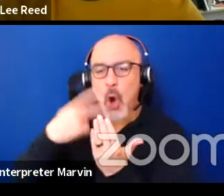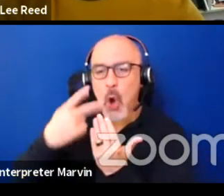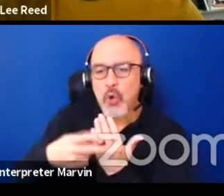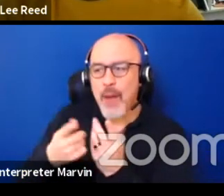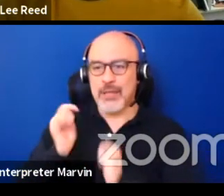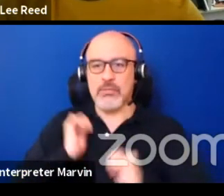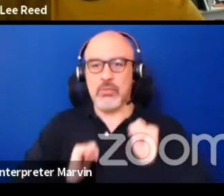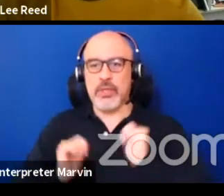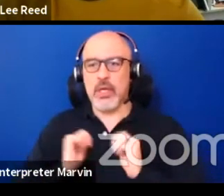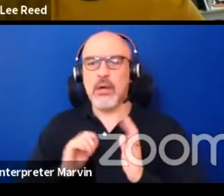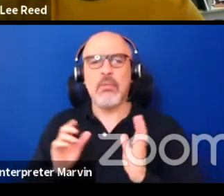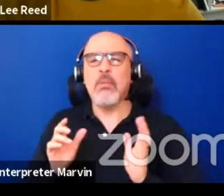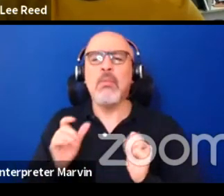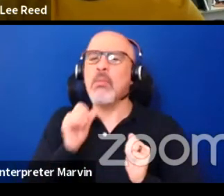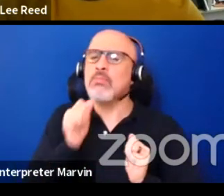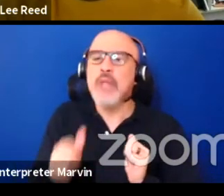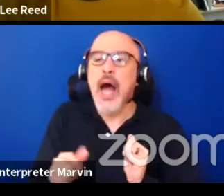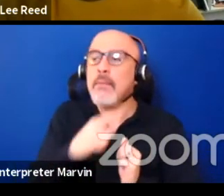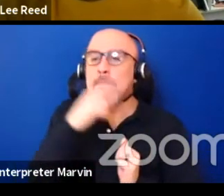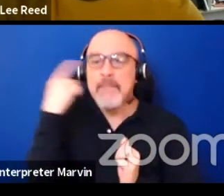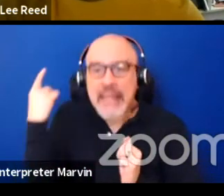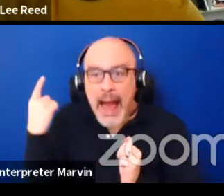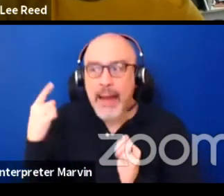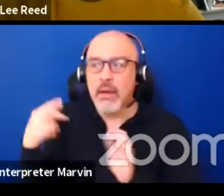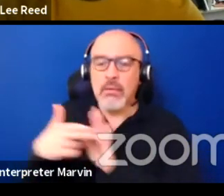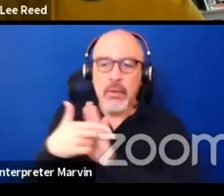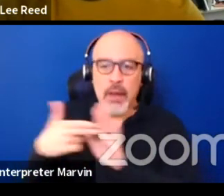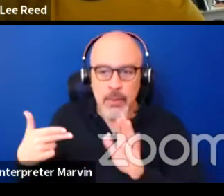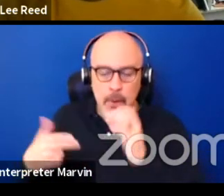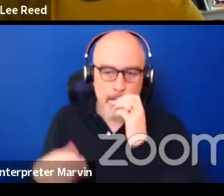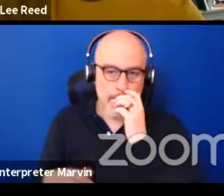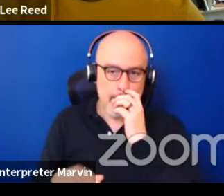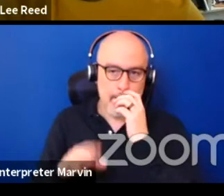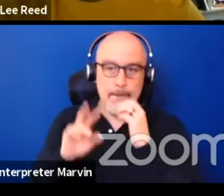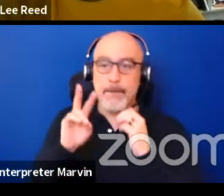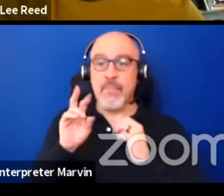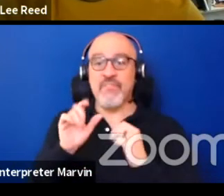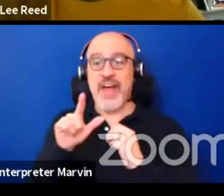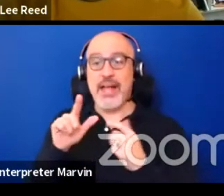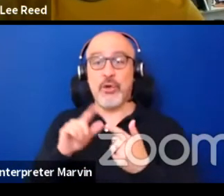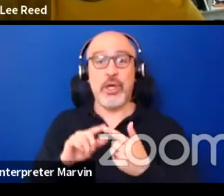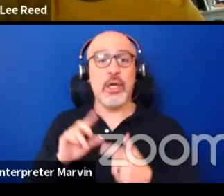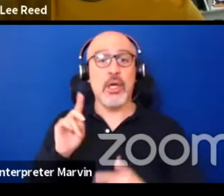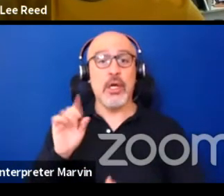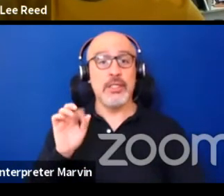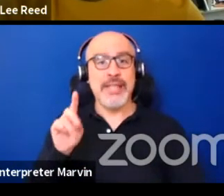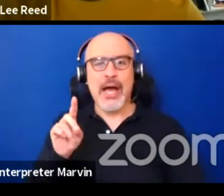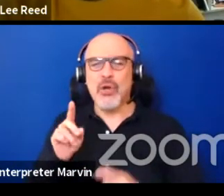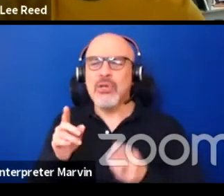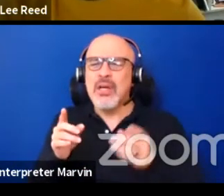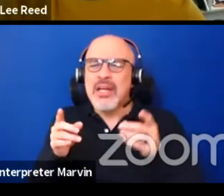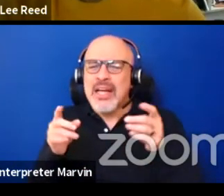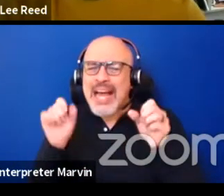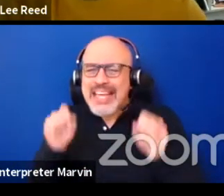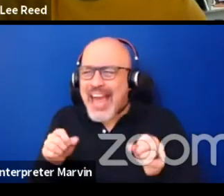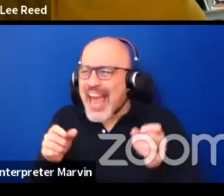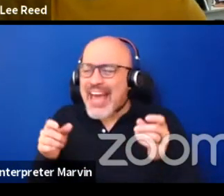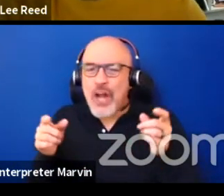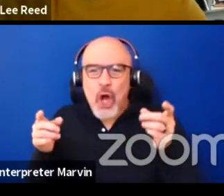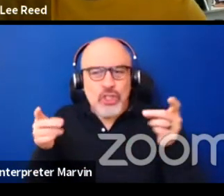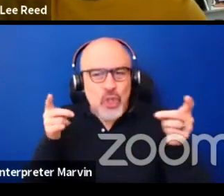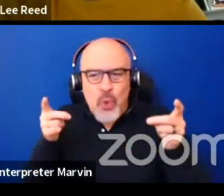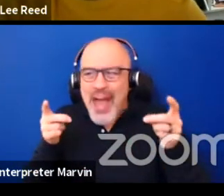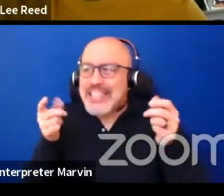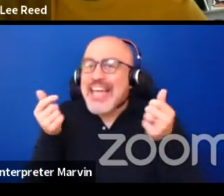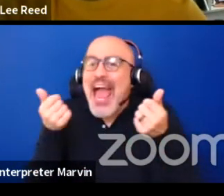isn't necessarily Black. Valerie Curtis Newton and Donald Byrd can direct any kind of show